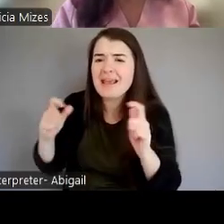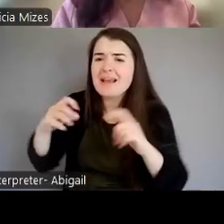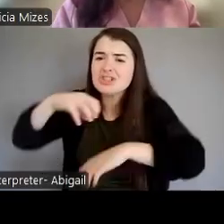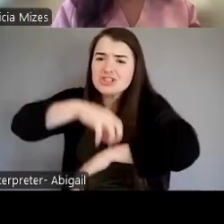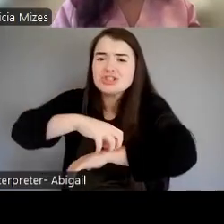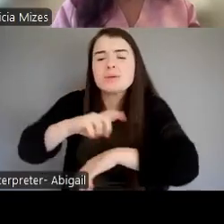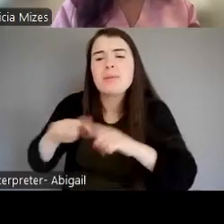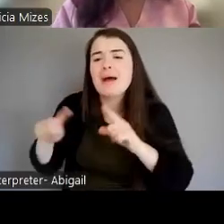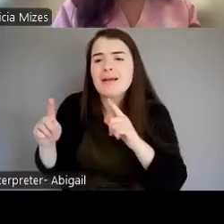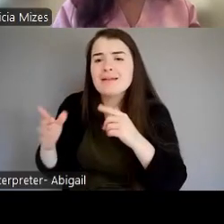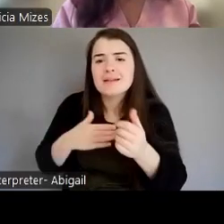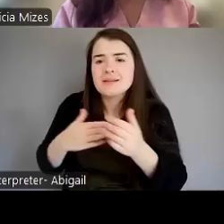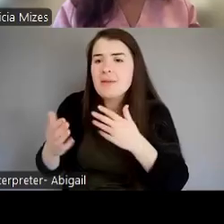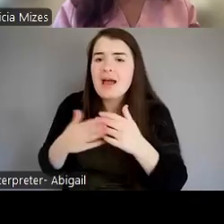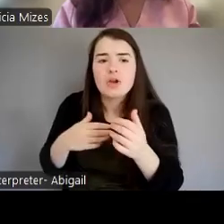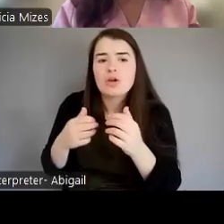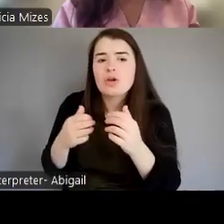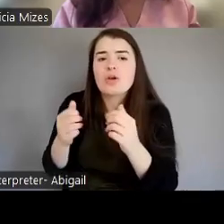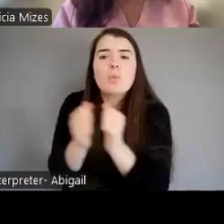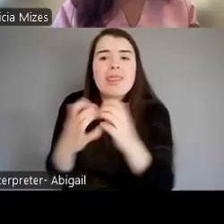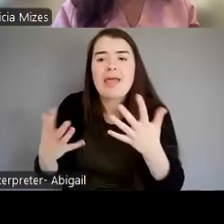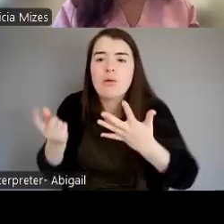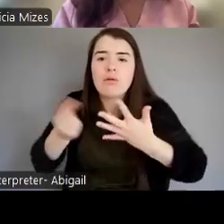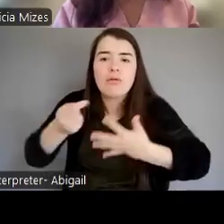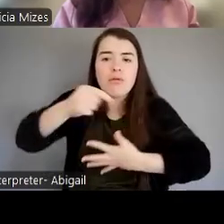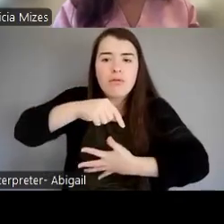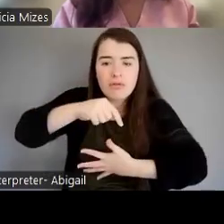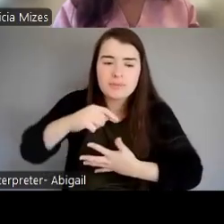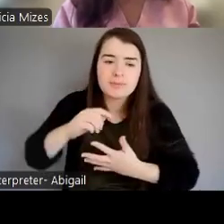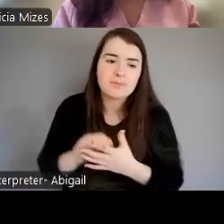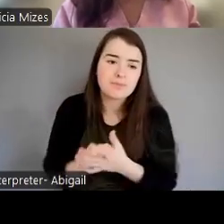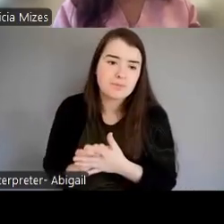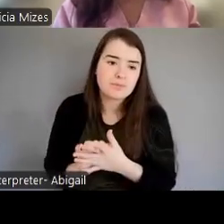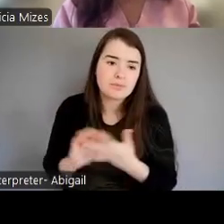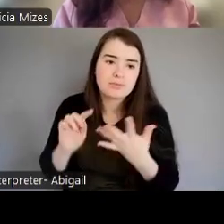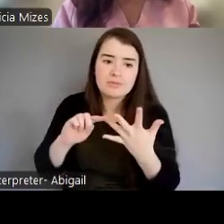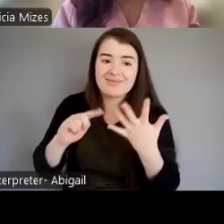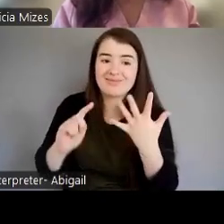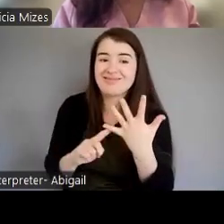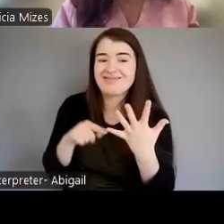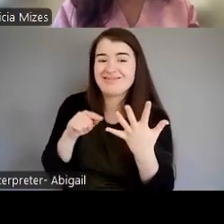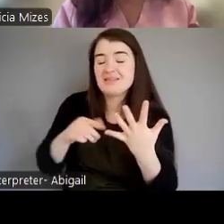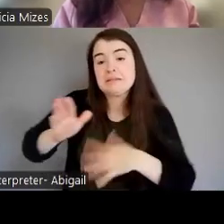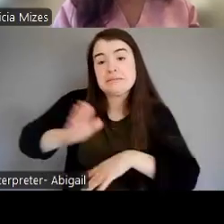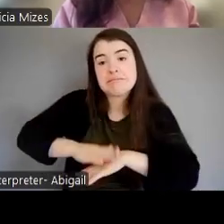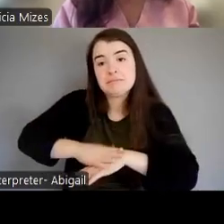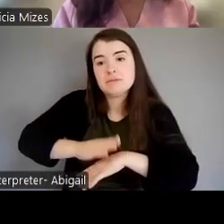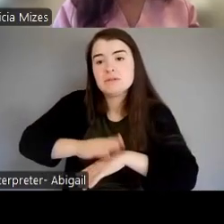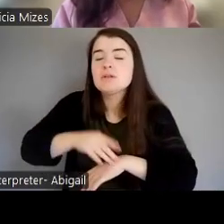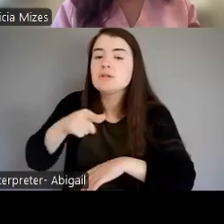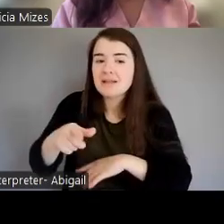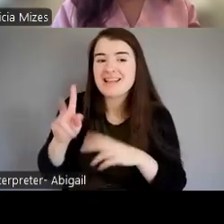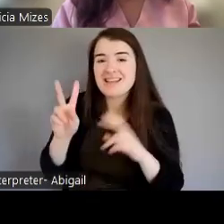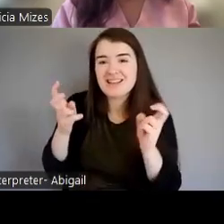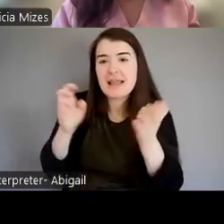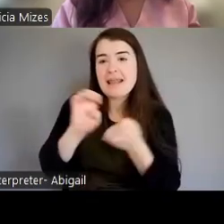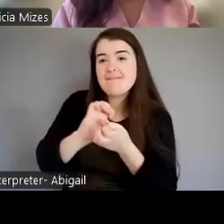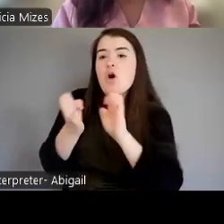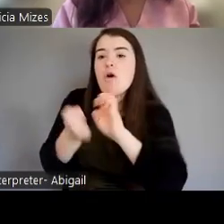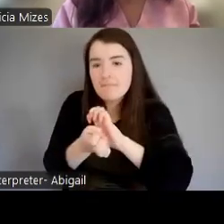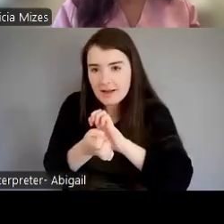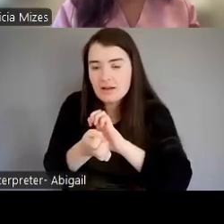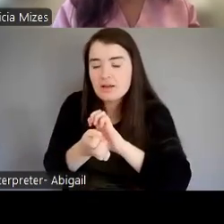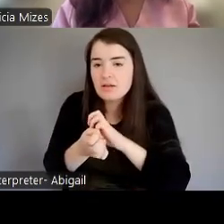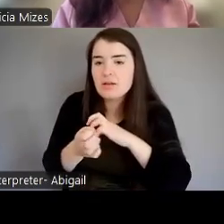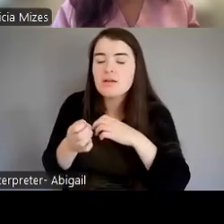criteria? The biggest one I always emphasize with patients is evolving, which is the E of the A, B, C, D, E. So if you have a